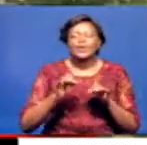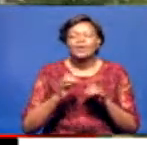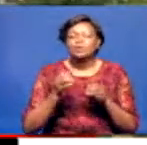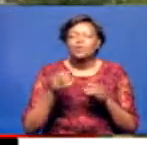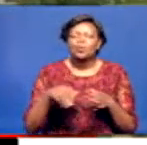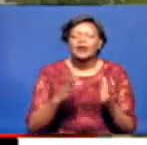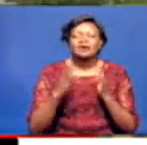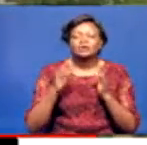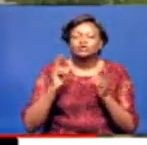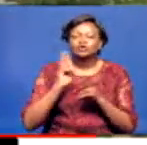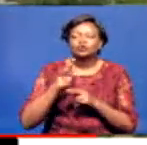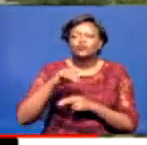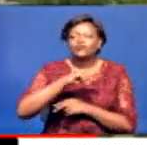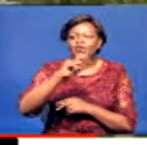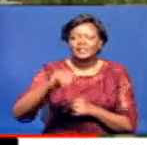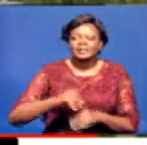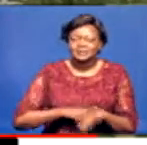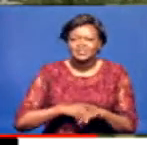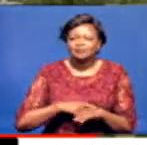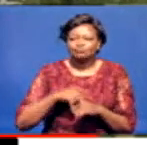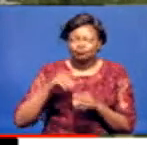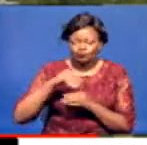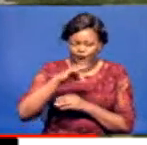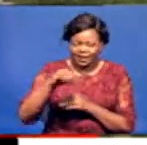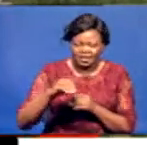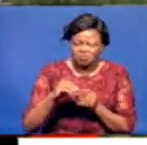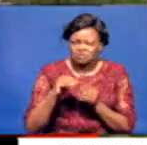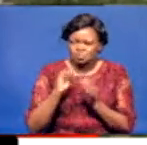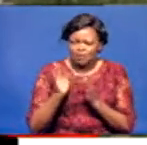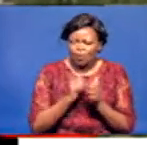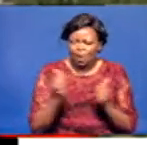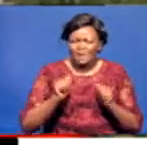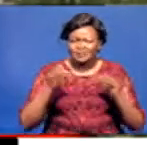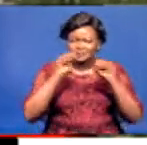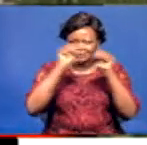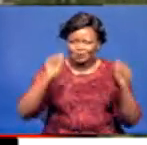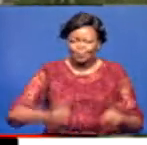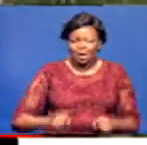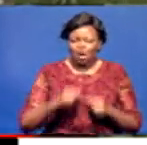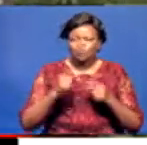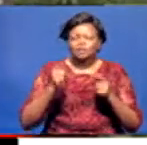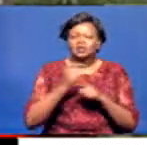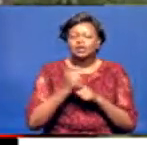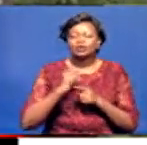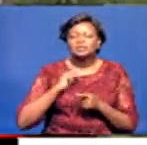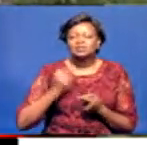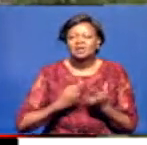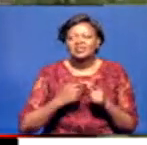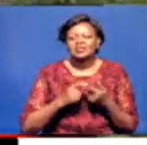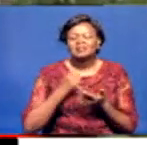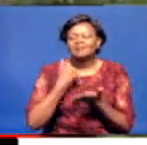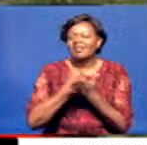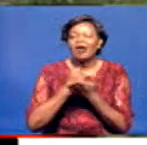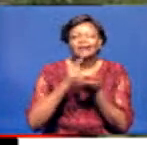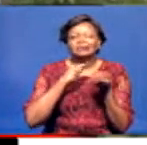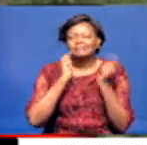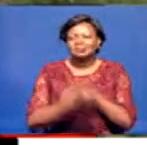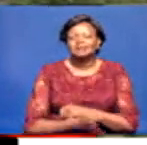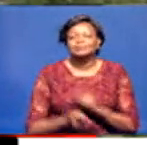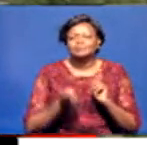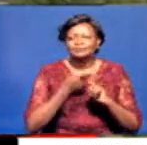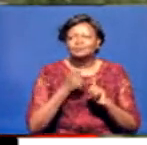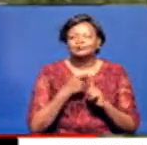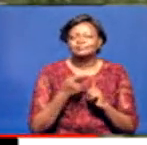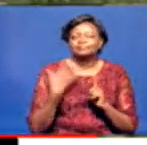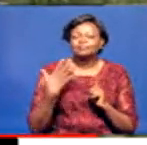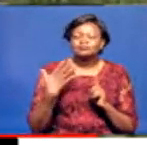fertilizer. Hiyo fertilizer ukipanga system vile wanakufunza hasa niseme ya kwamba kahawa inabadilika. One, majani